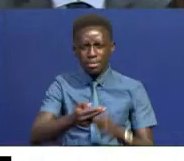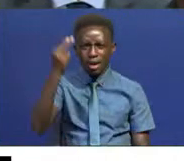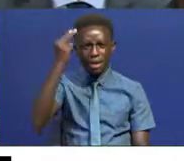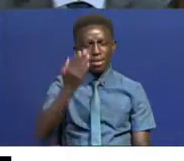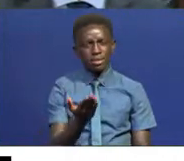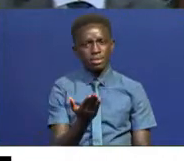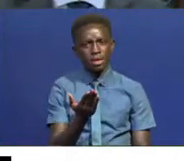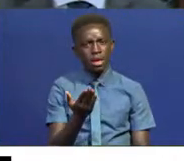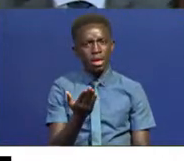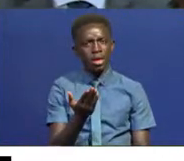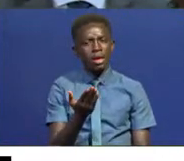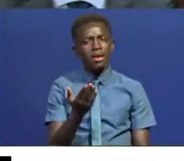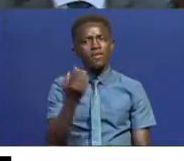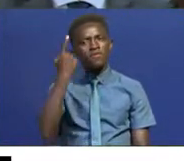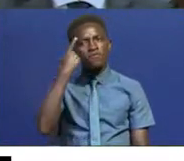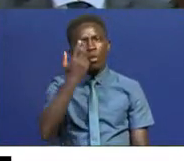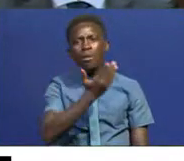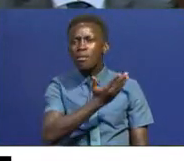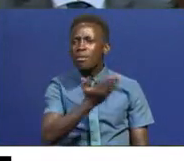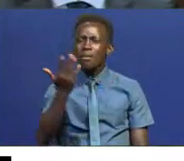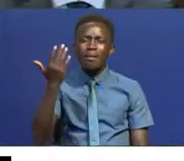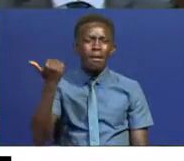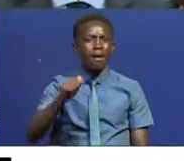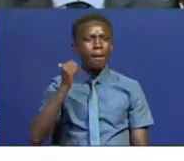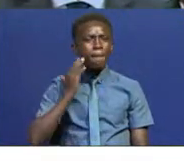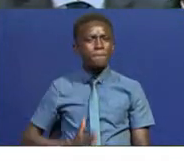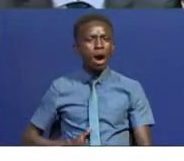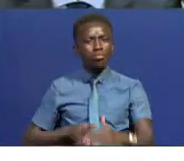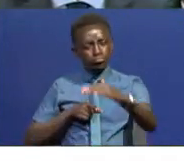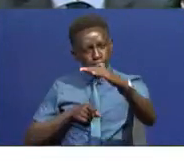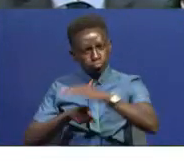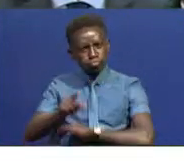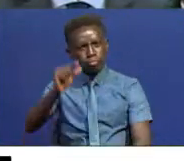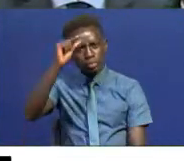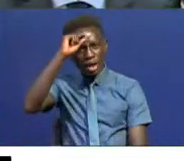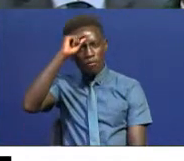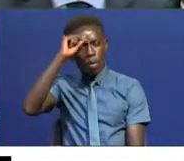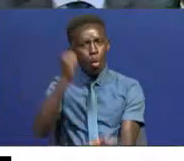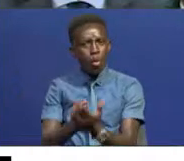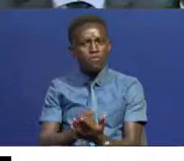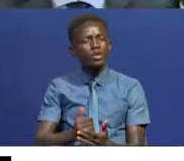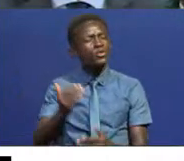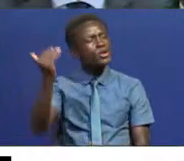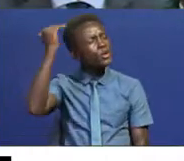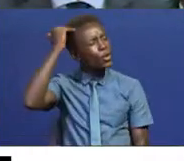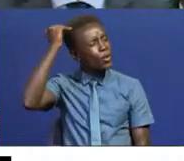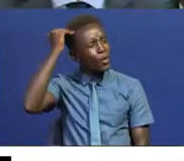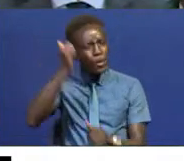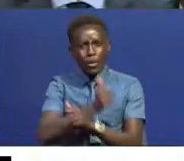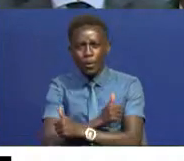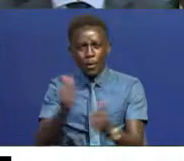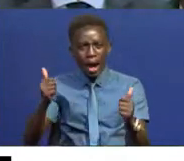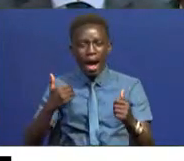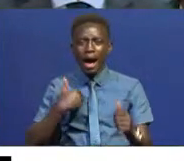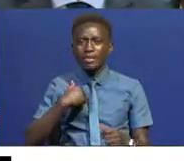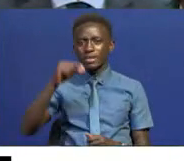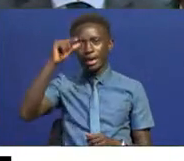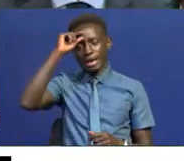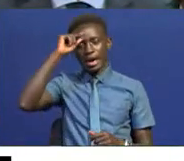for any person to walk into a government office knowing very well that they have a fake certificate and actually get a